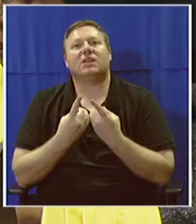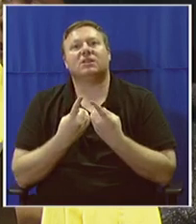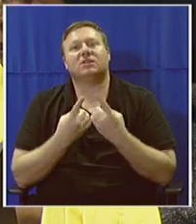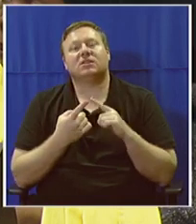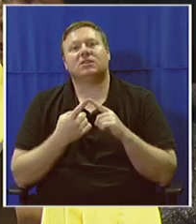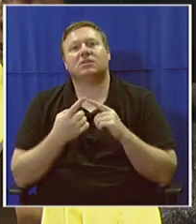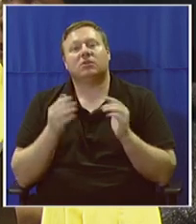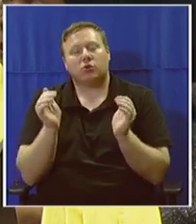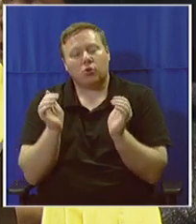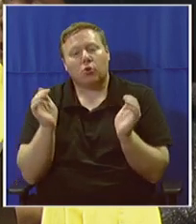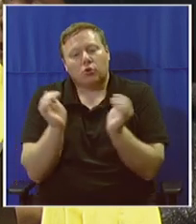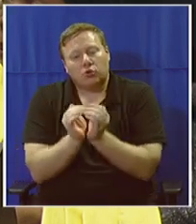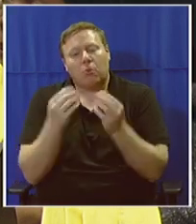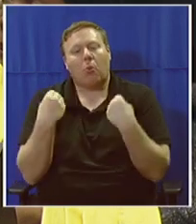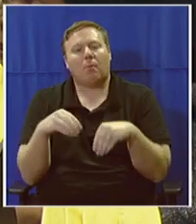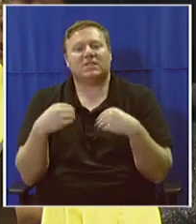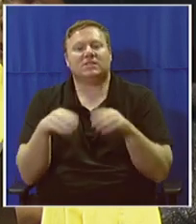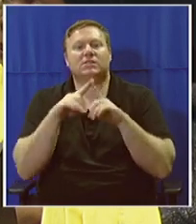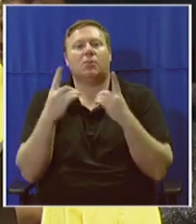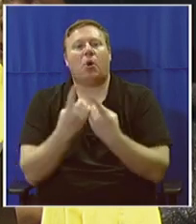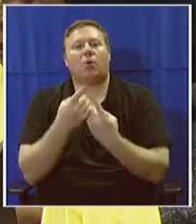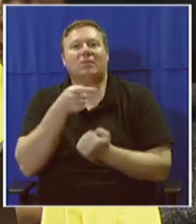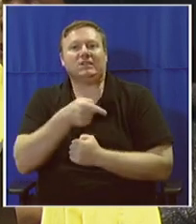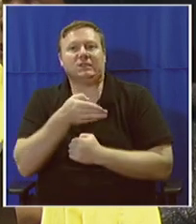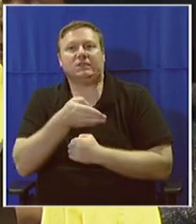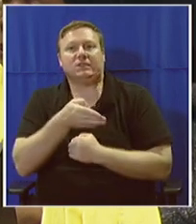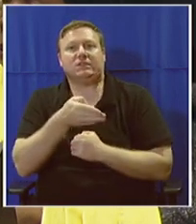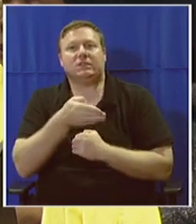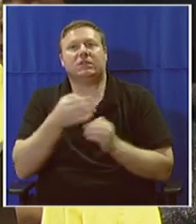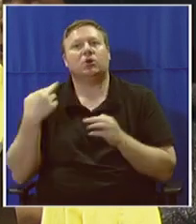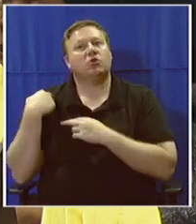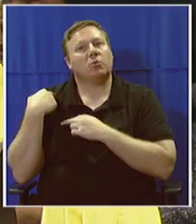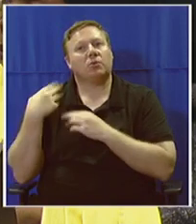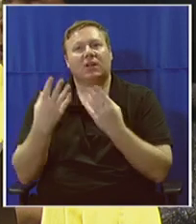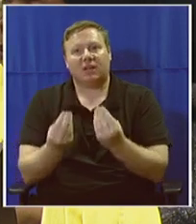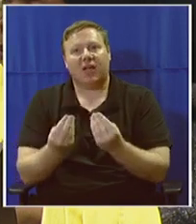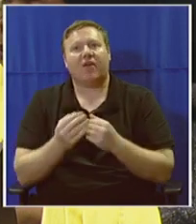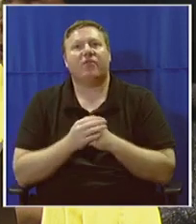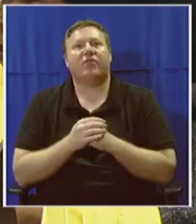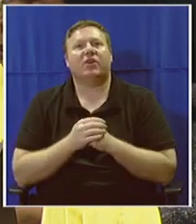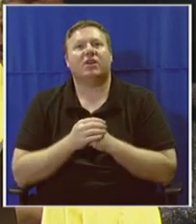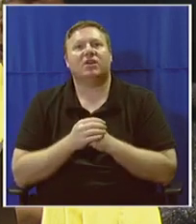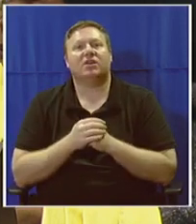abancane ngumsebenzi walo yaye liyazifanda ii-universities